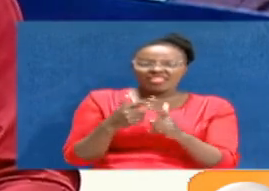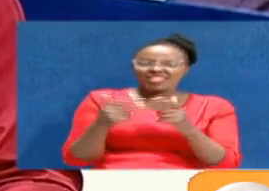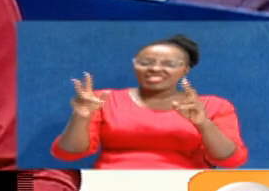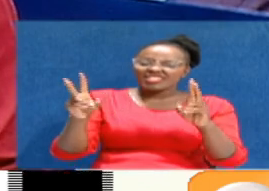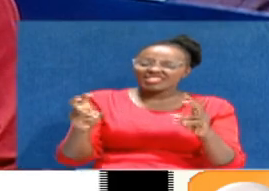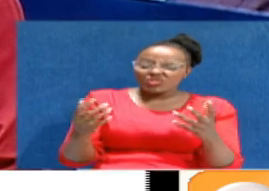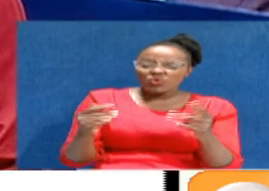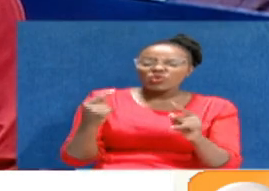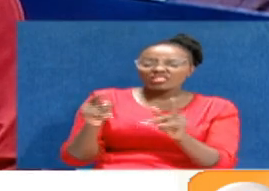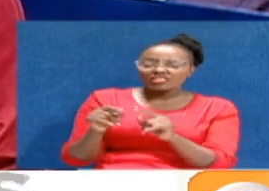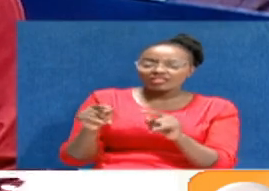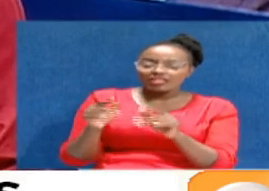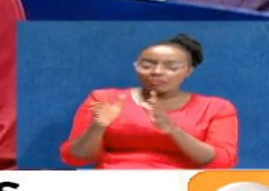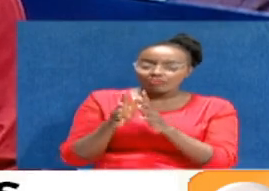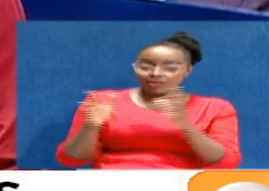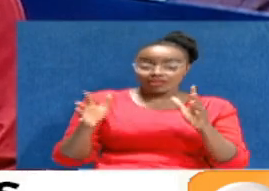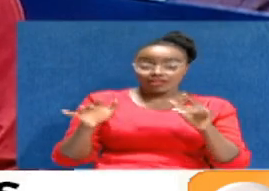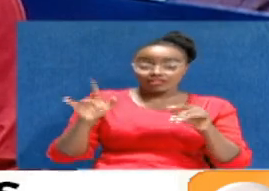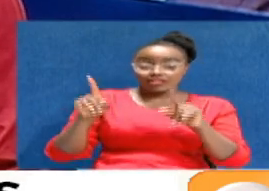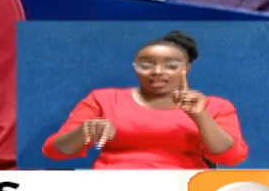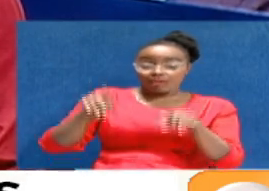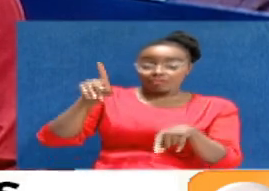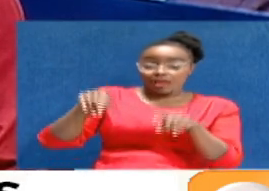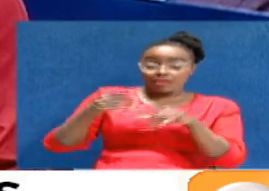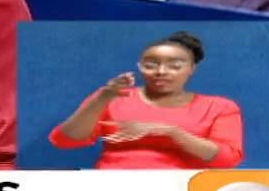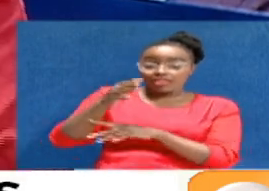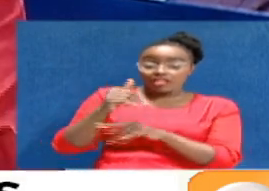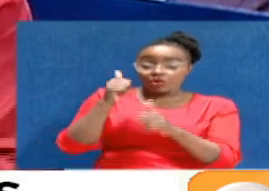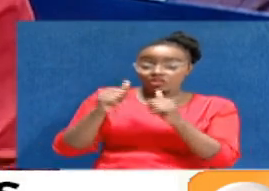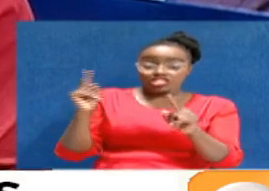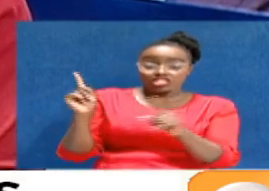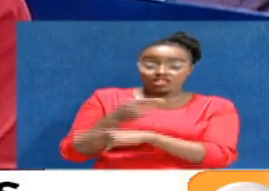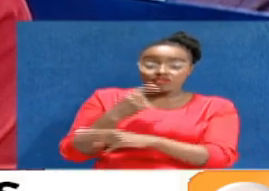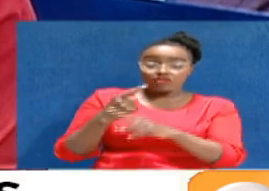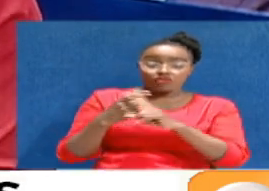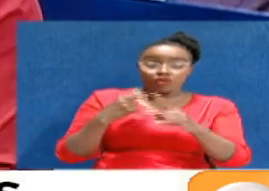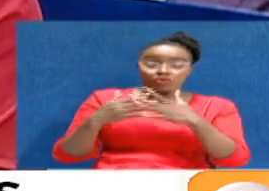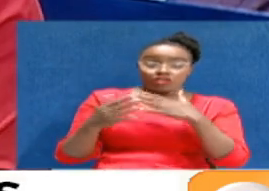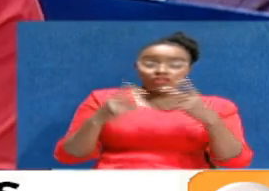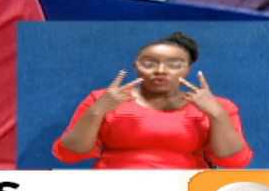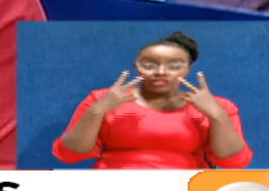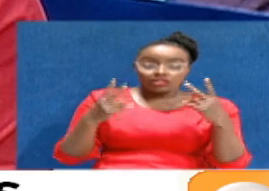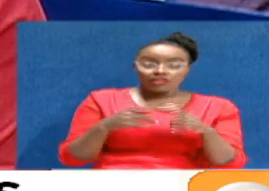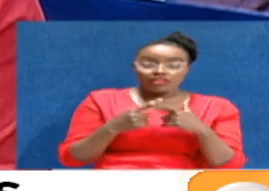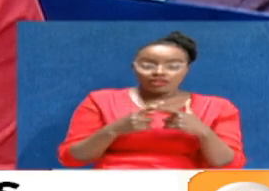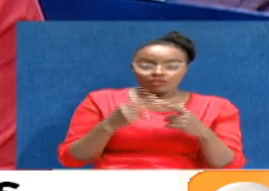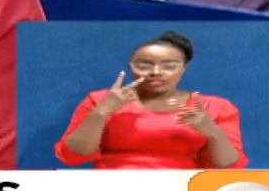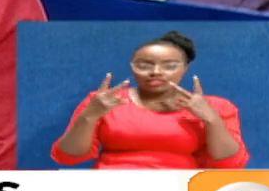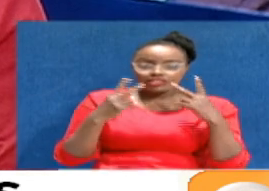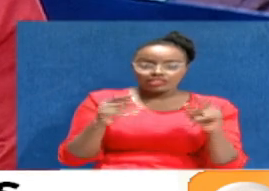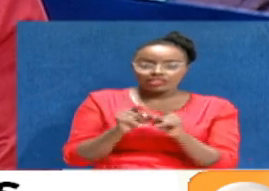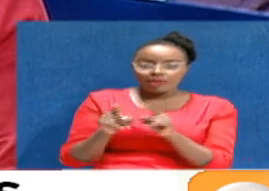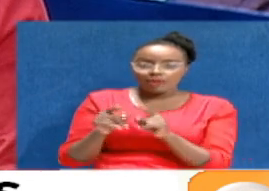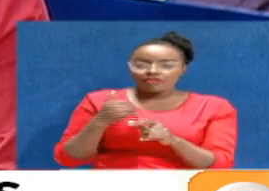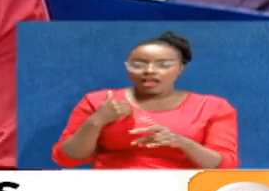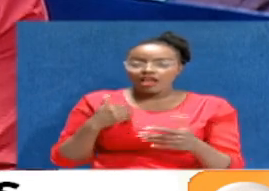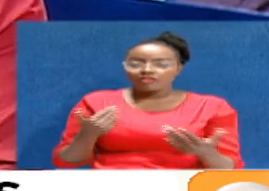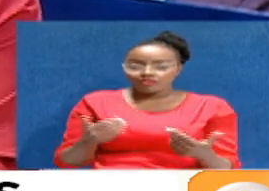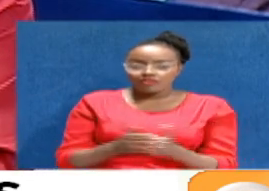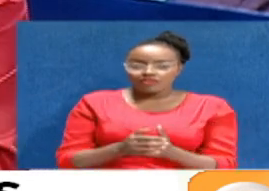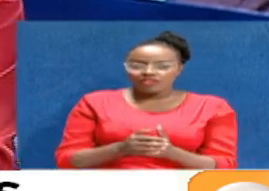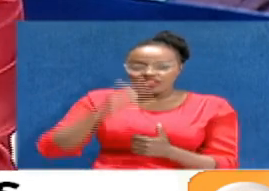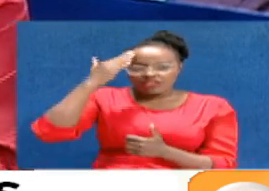whole dynamic down there that is quite different from what we see yani up here. So obviously,